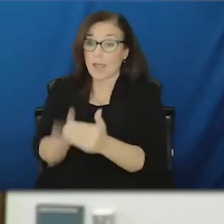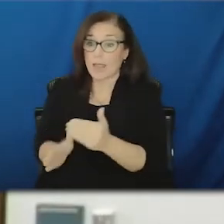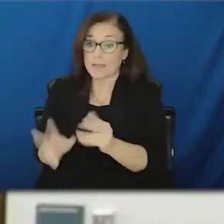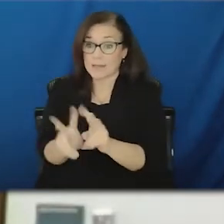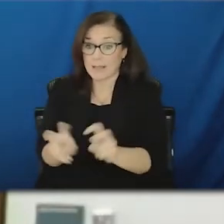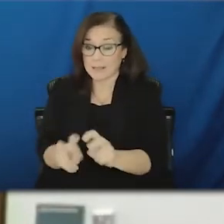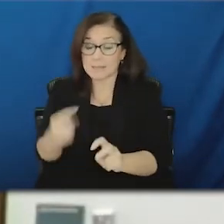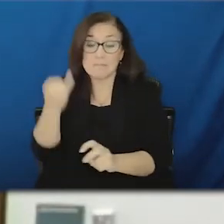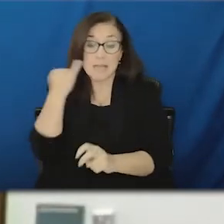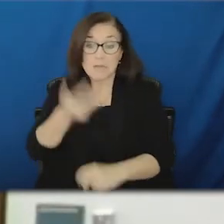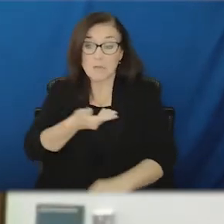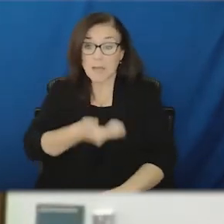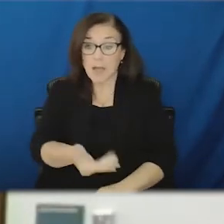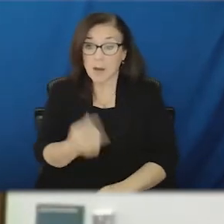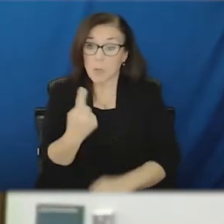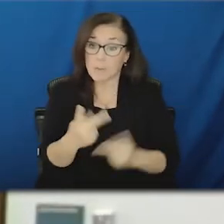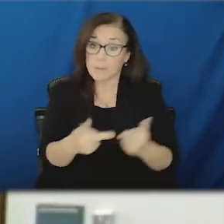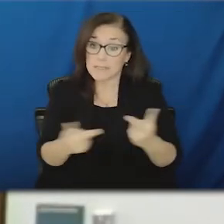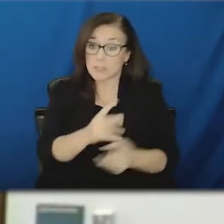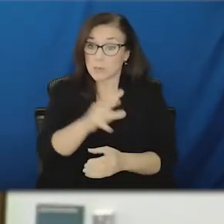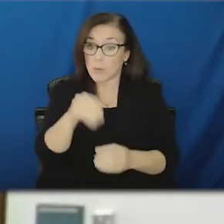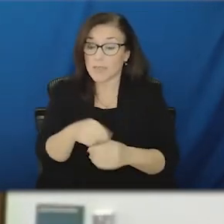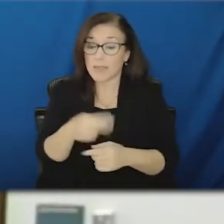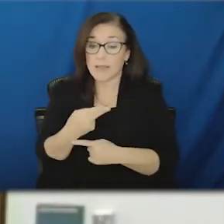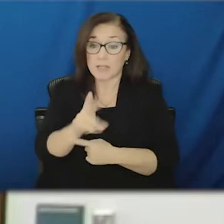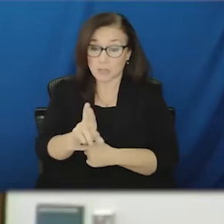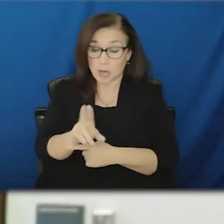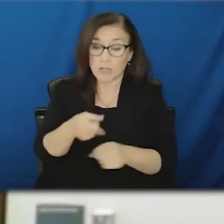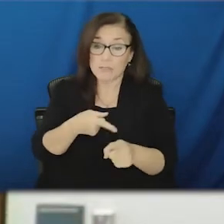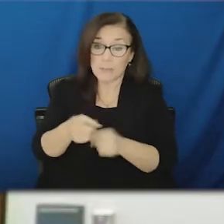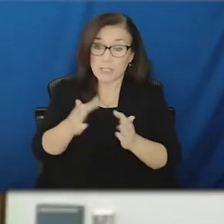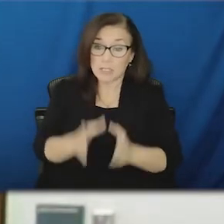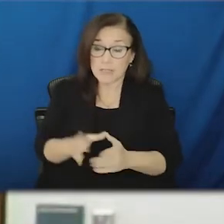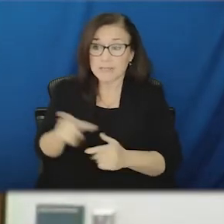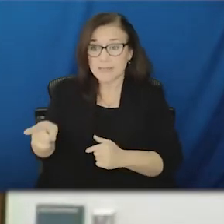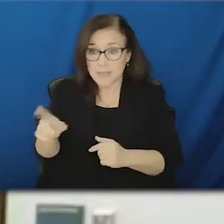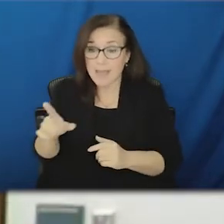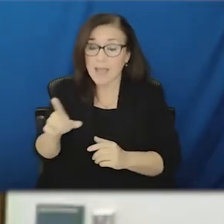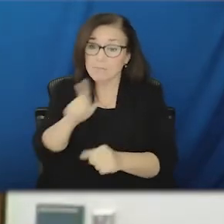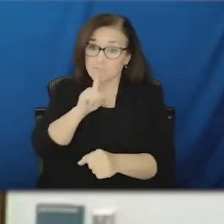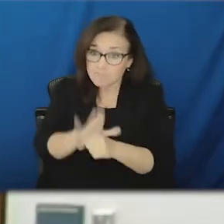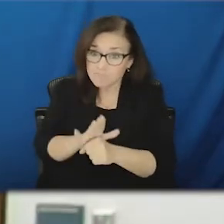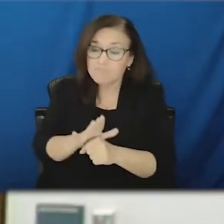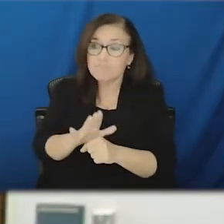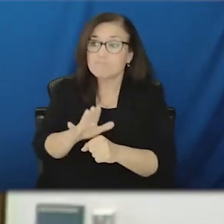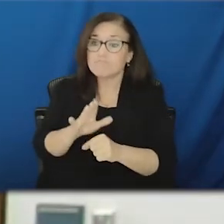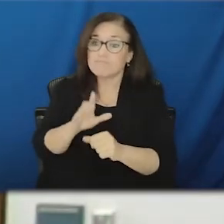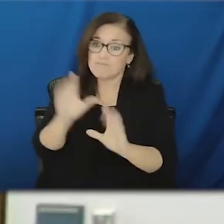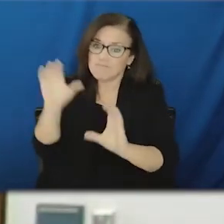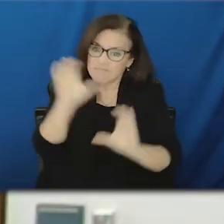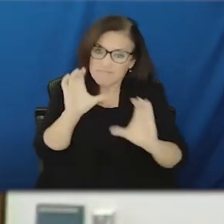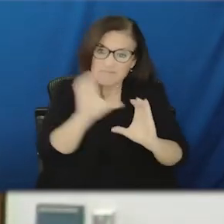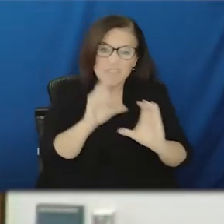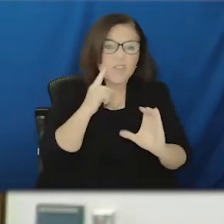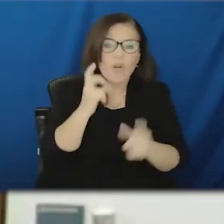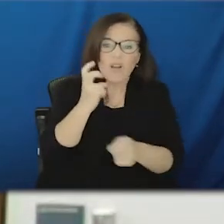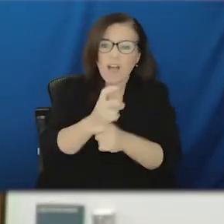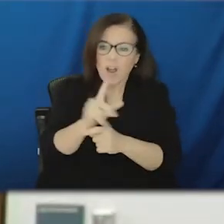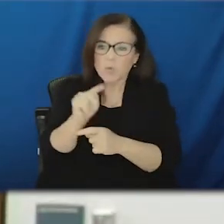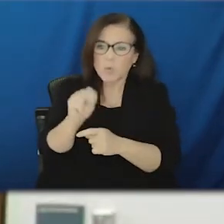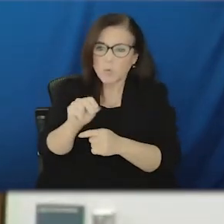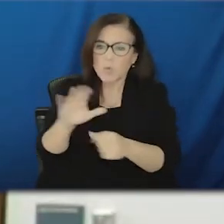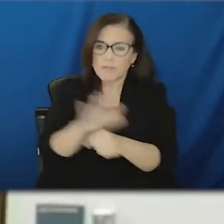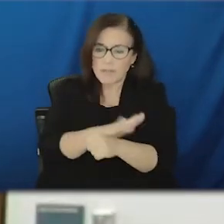hire a position in HR that's an HR specialist dedicated solely to the hiring of hard to fill special